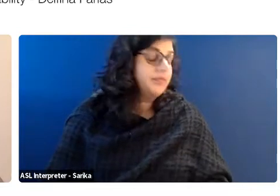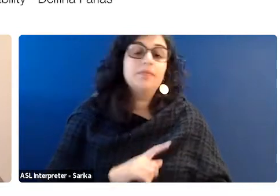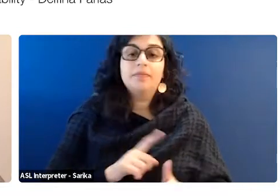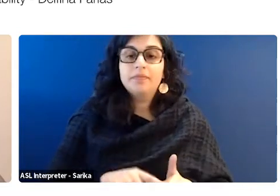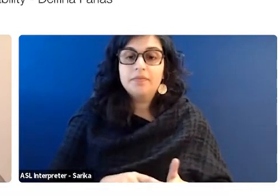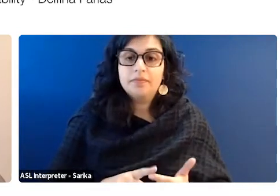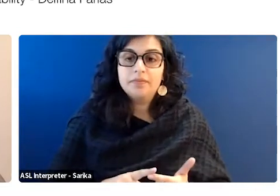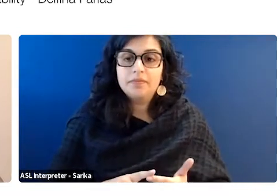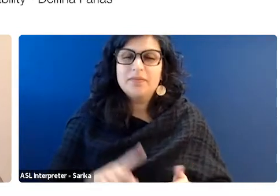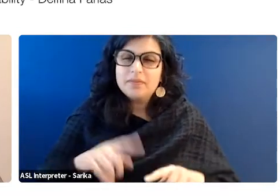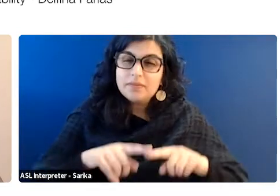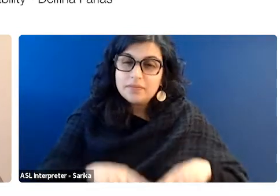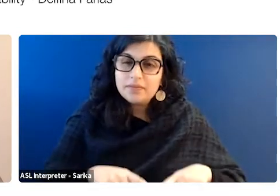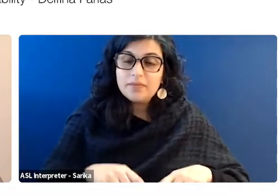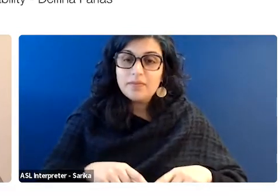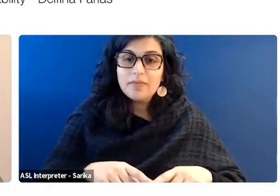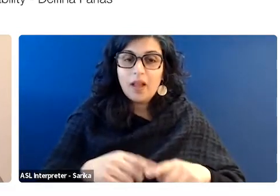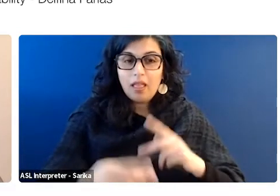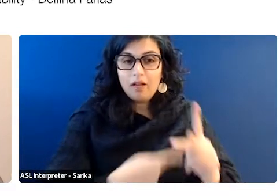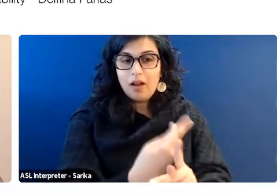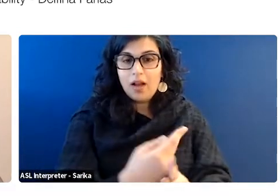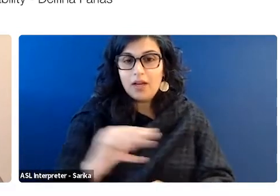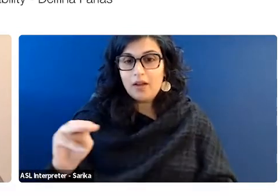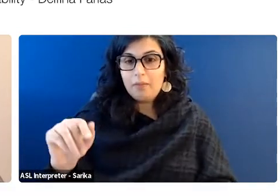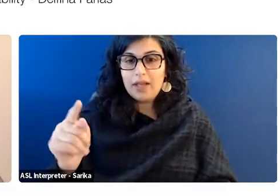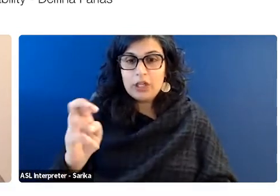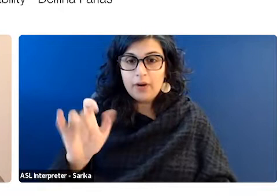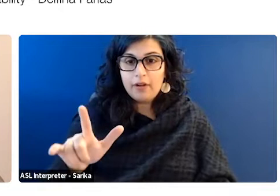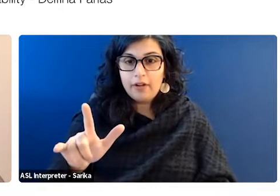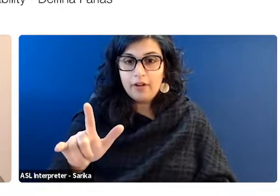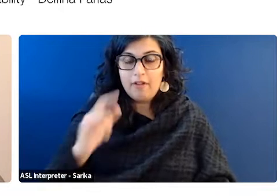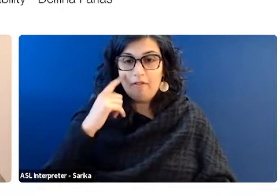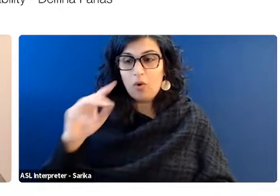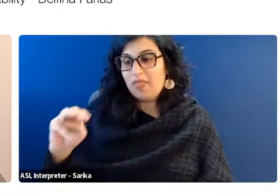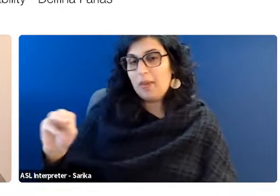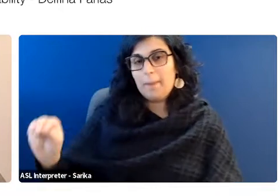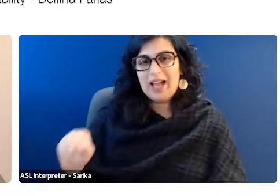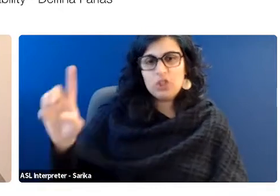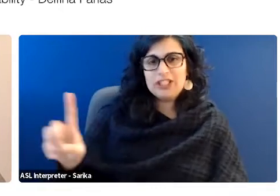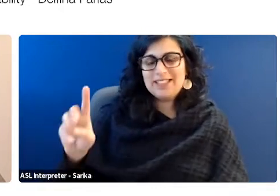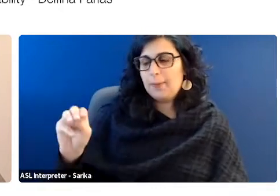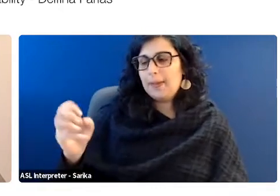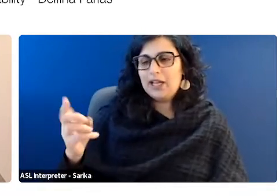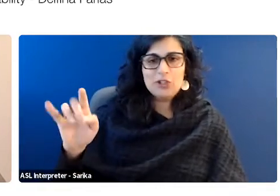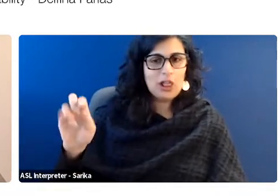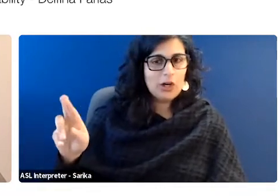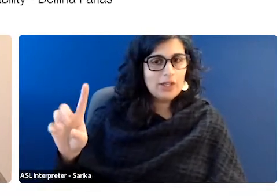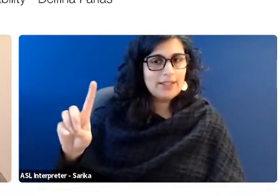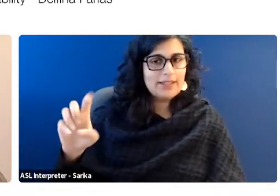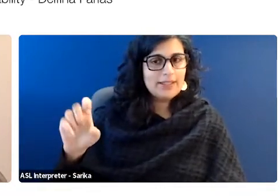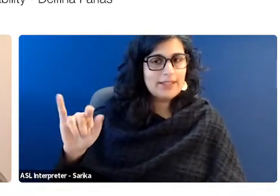so it depends on what type of material the modular design can be effective and can provide